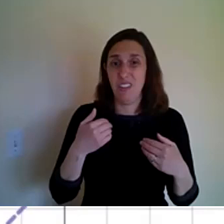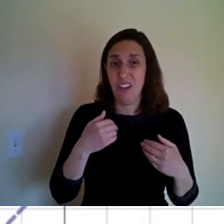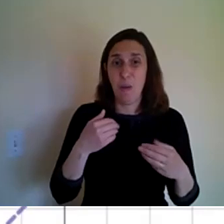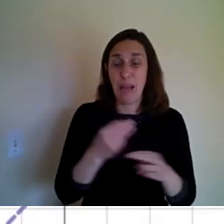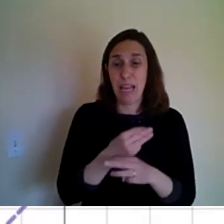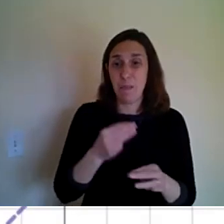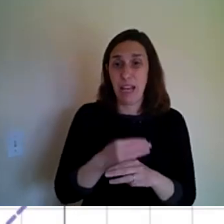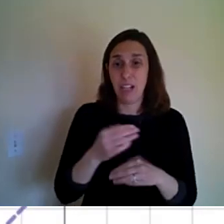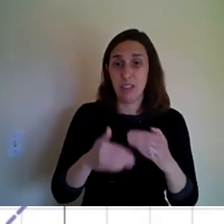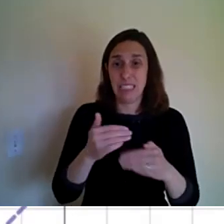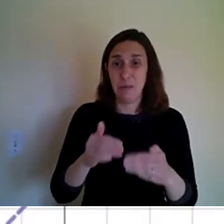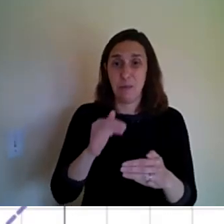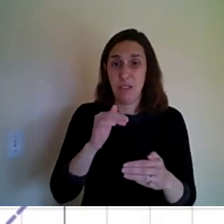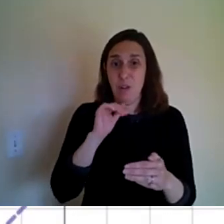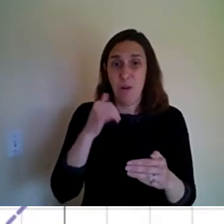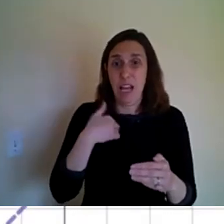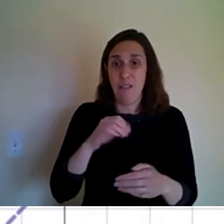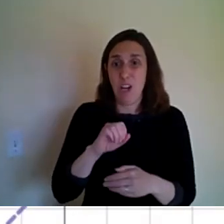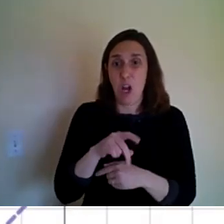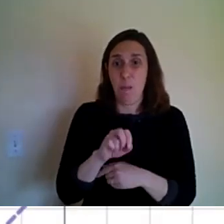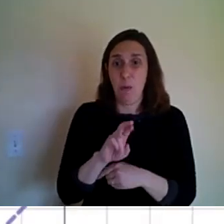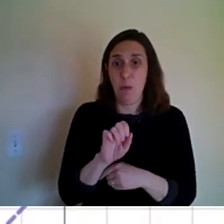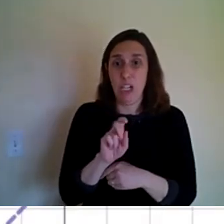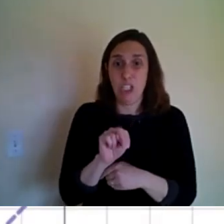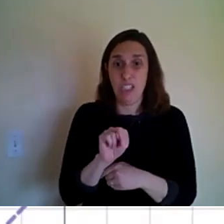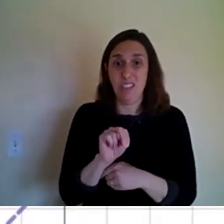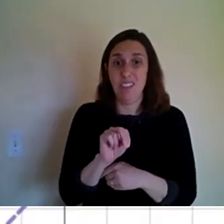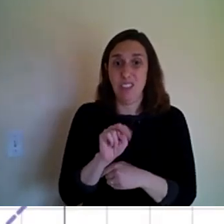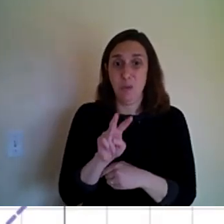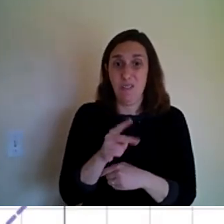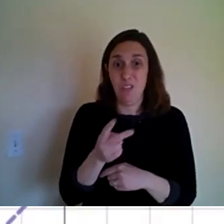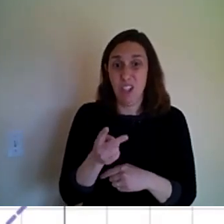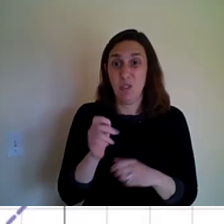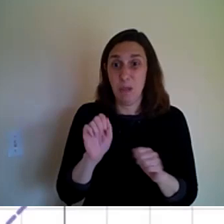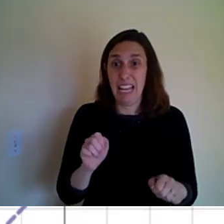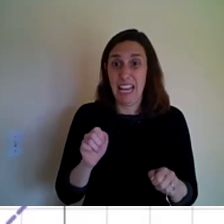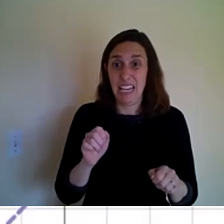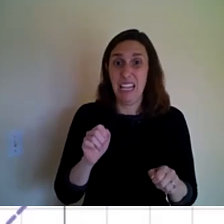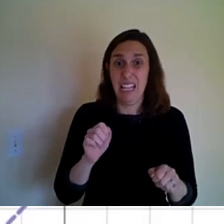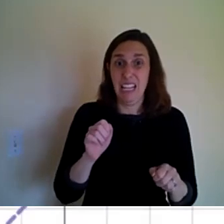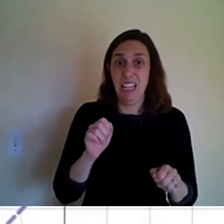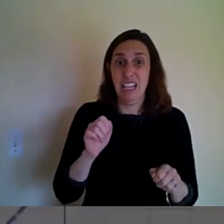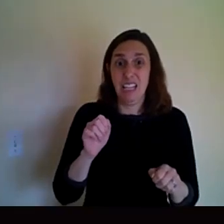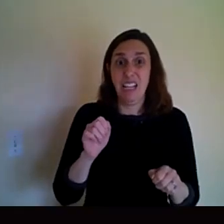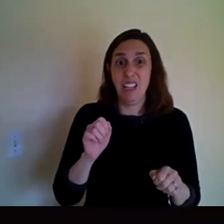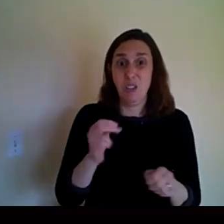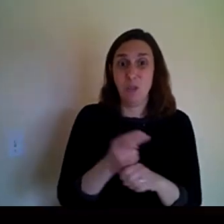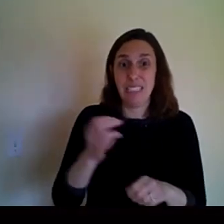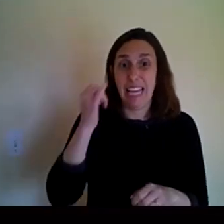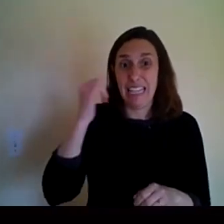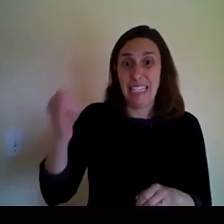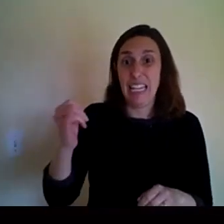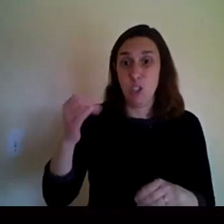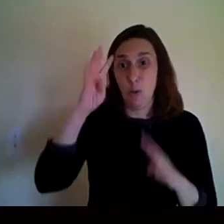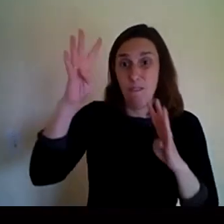we can invent them using this idea. So let's dig deeper into inversions then, since we have an